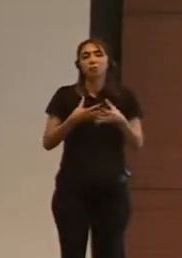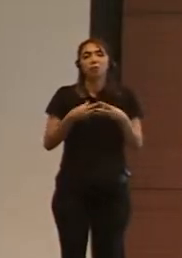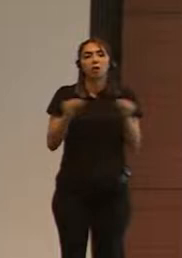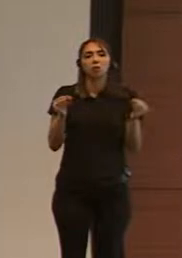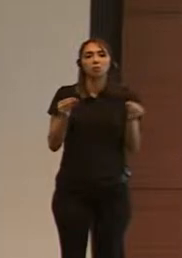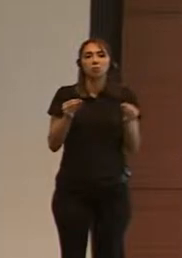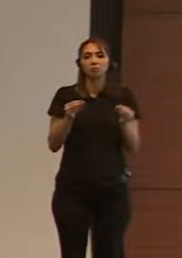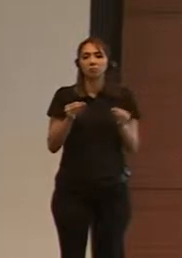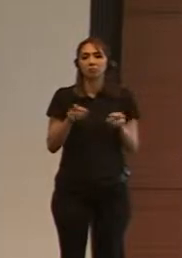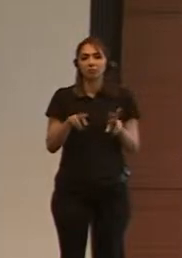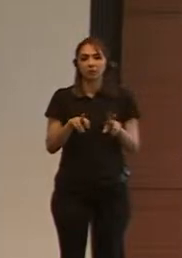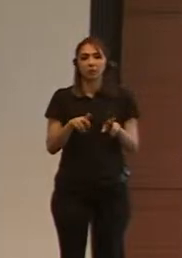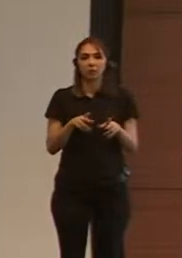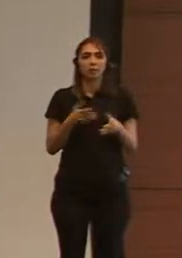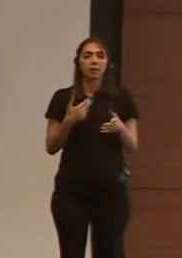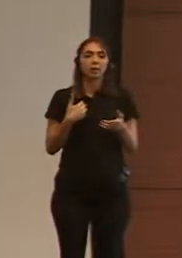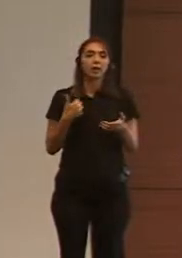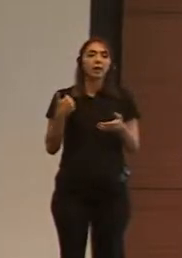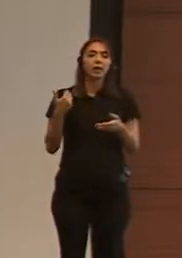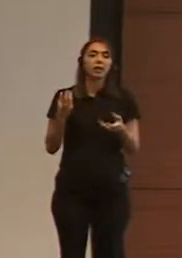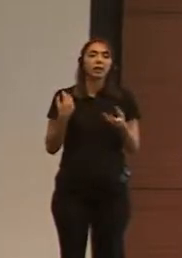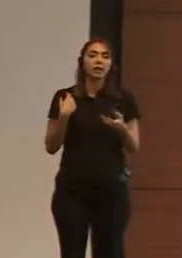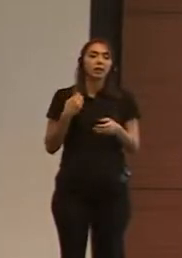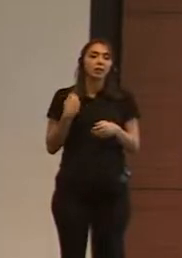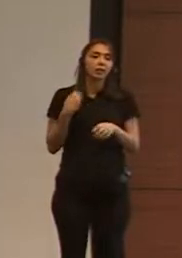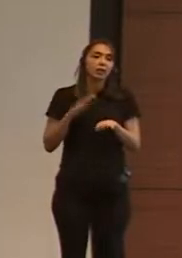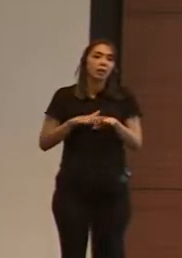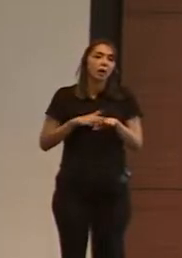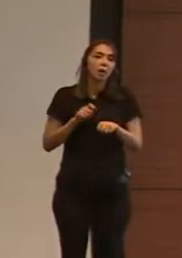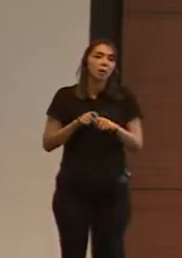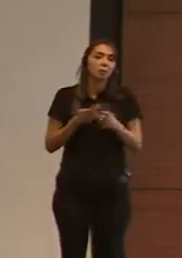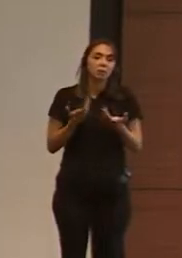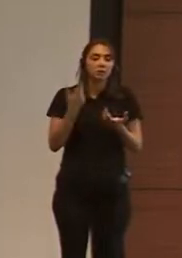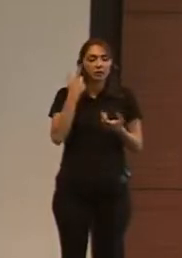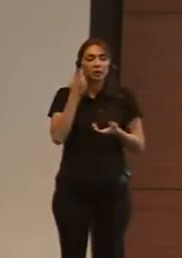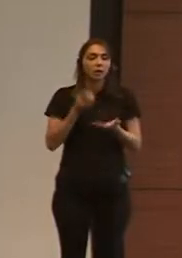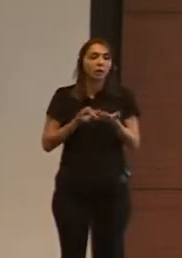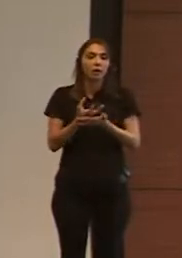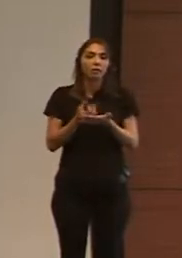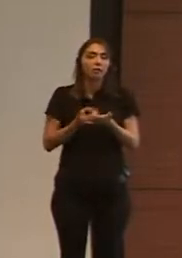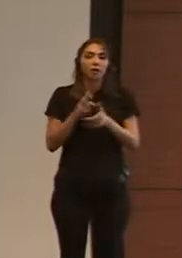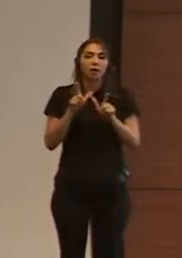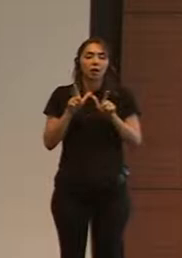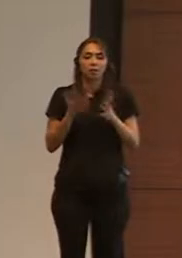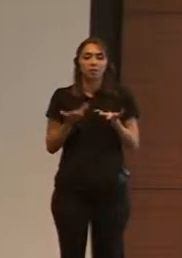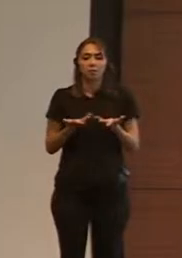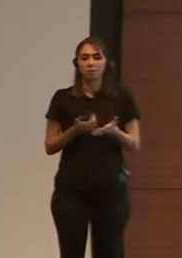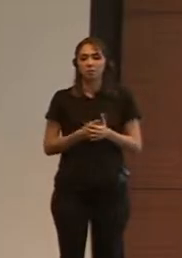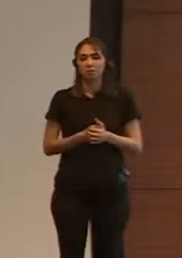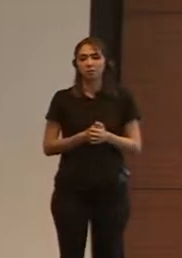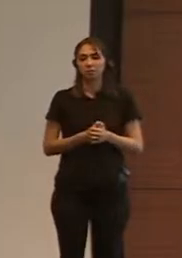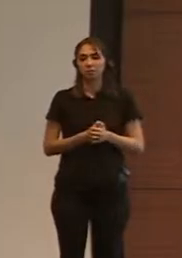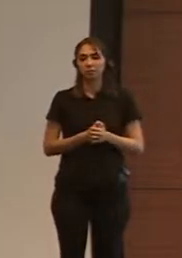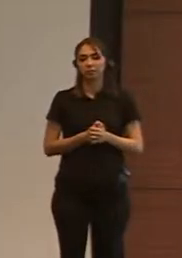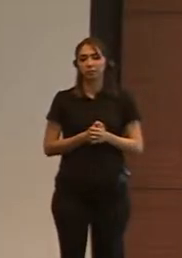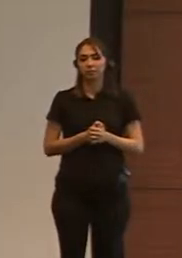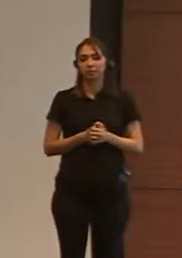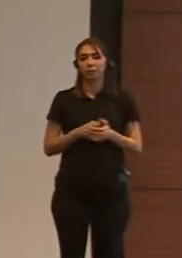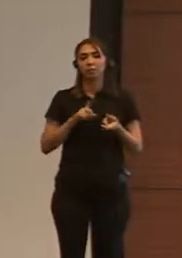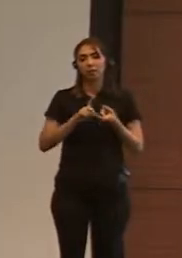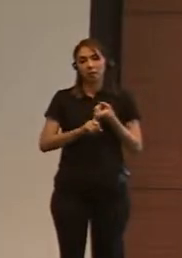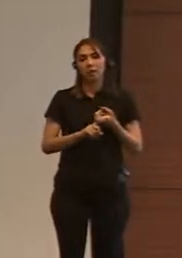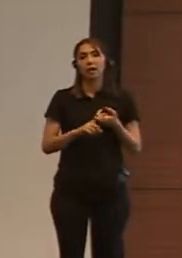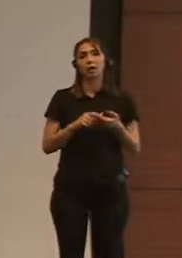so-called neoliberal system this extinction and how we can replace replace